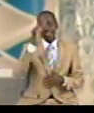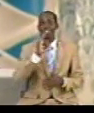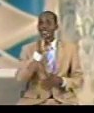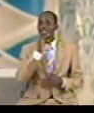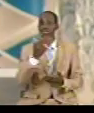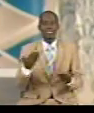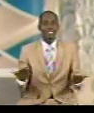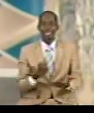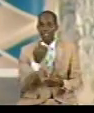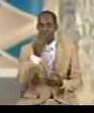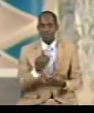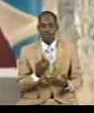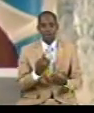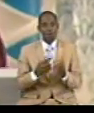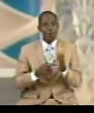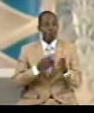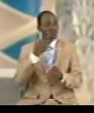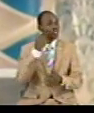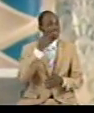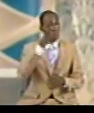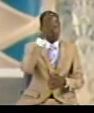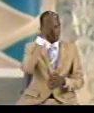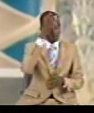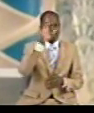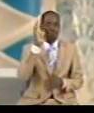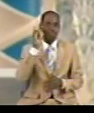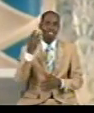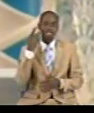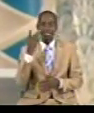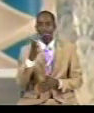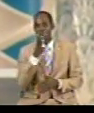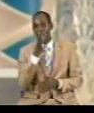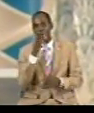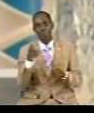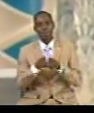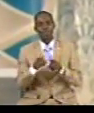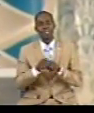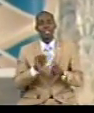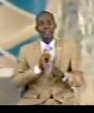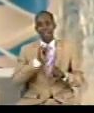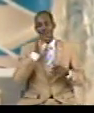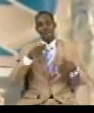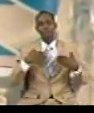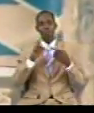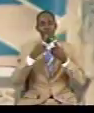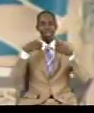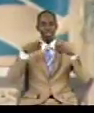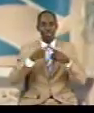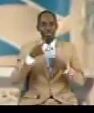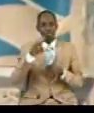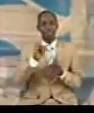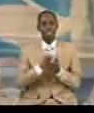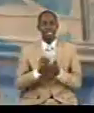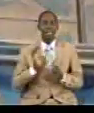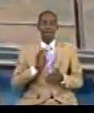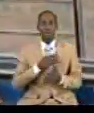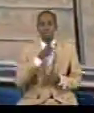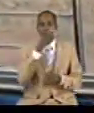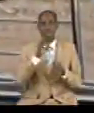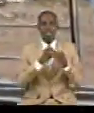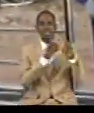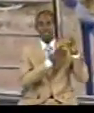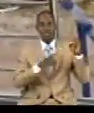When you see Baba, you see Mama. So I'm very happy to let you all know that Mama in the Lord, Mommy Esther